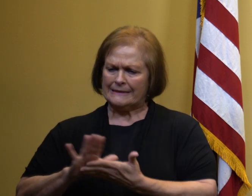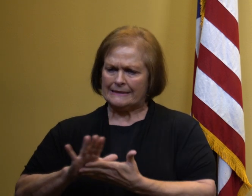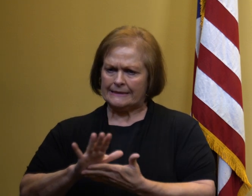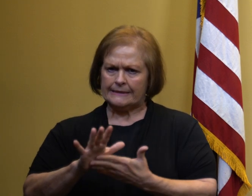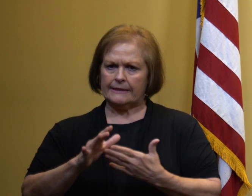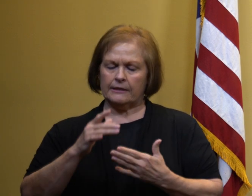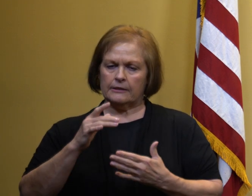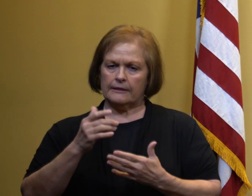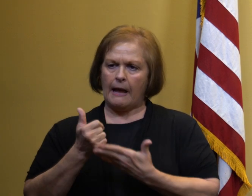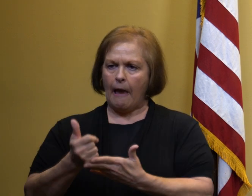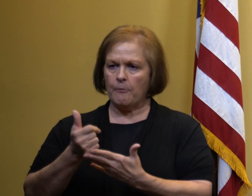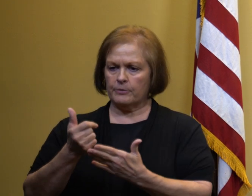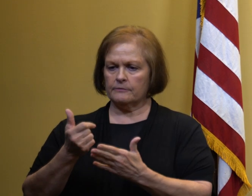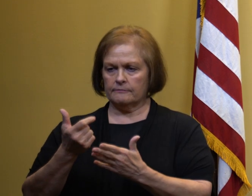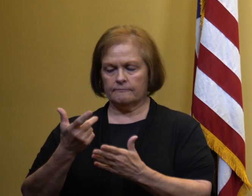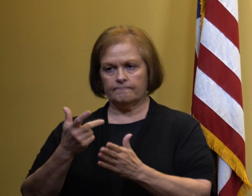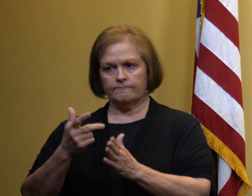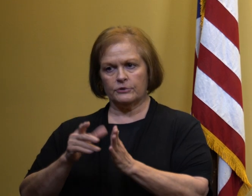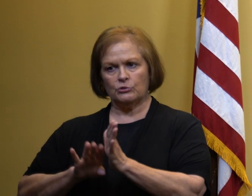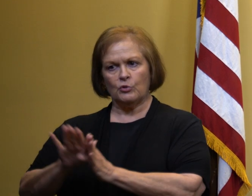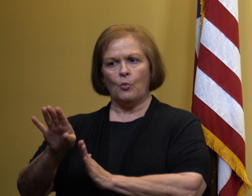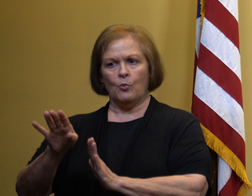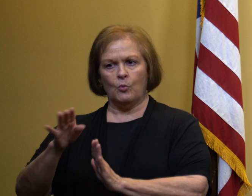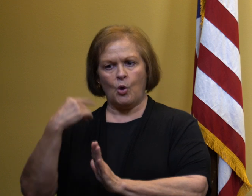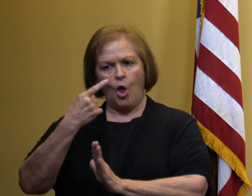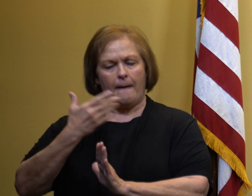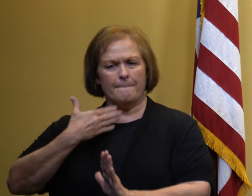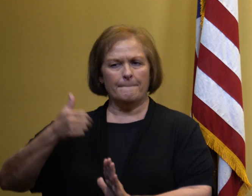viable redevelopment and growing our economy, I